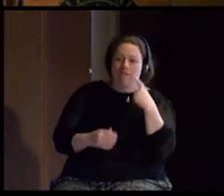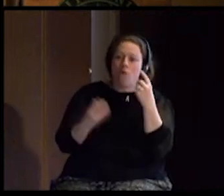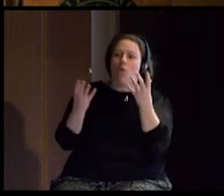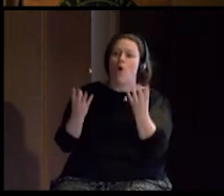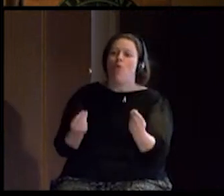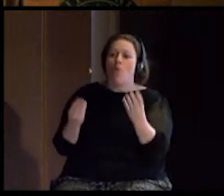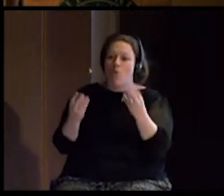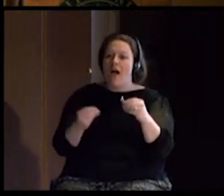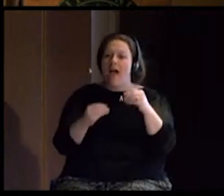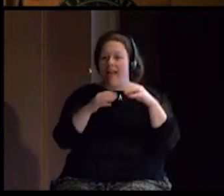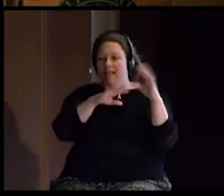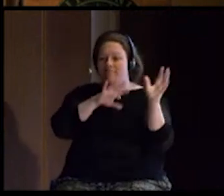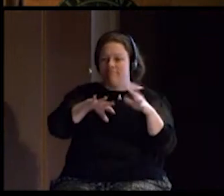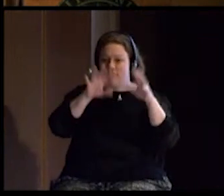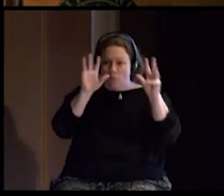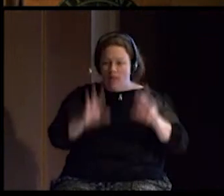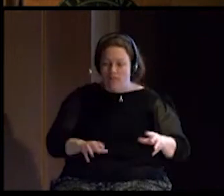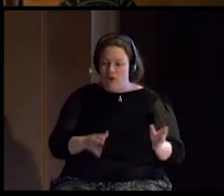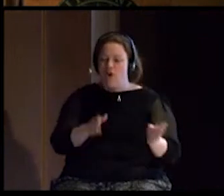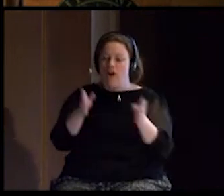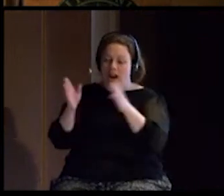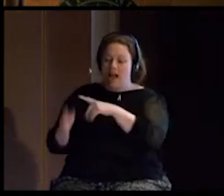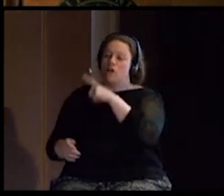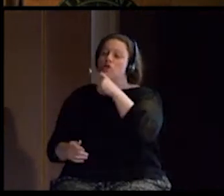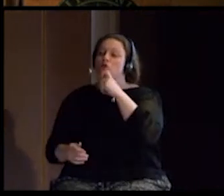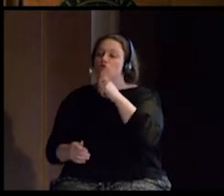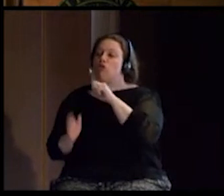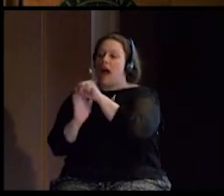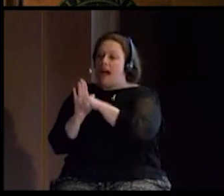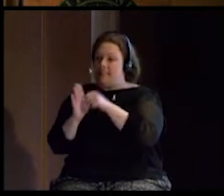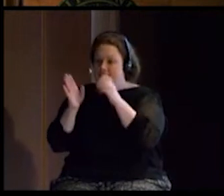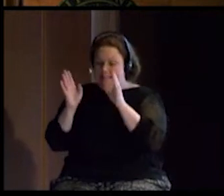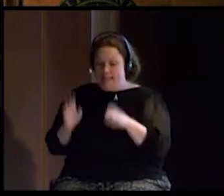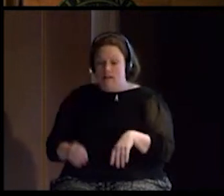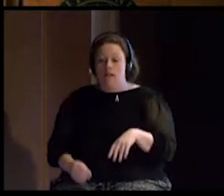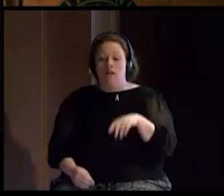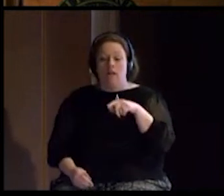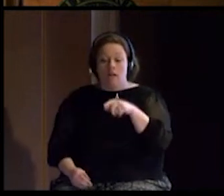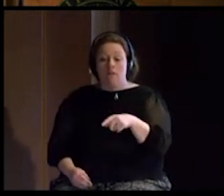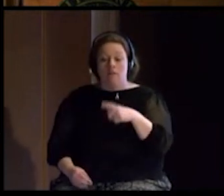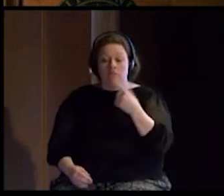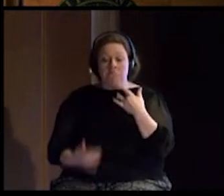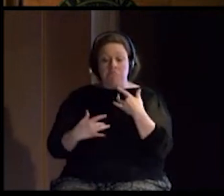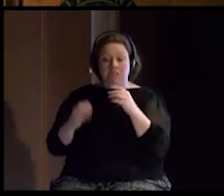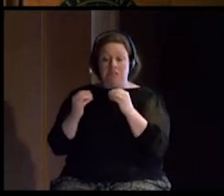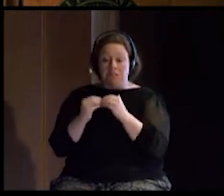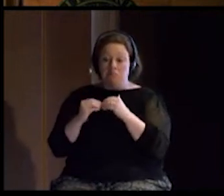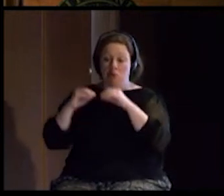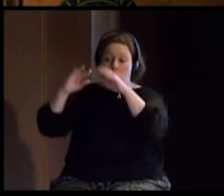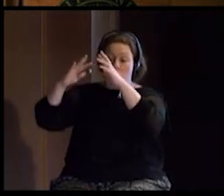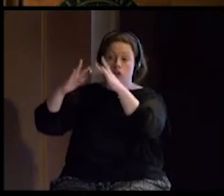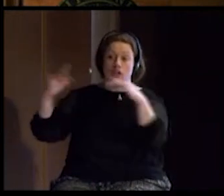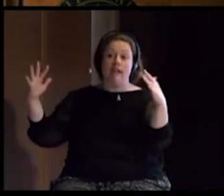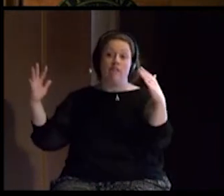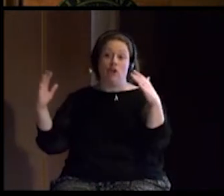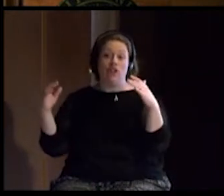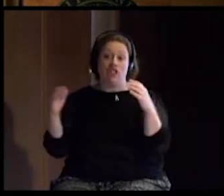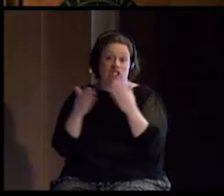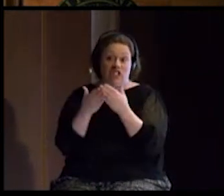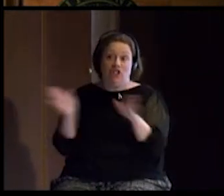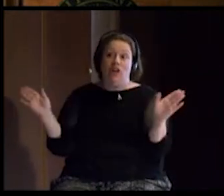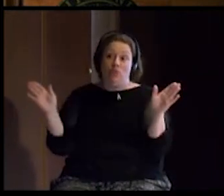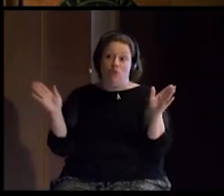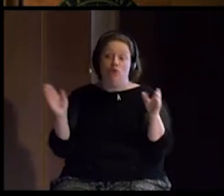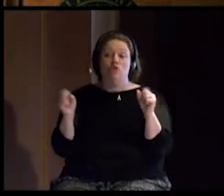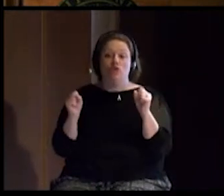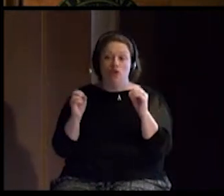in the inner bay, the bacterial microbiome of Porites lobata is more diverse in general than it is in the outer bay. So severe